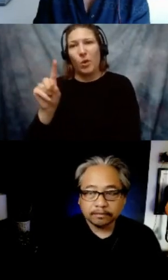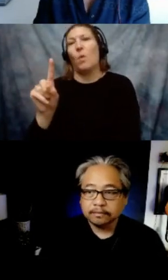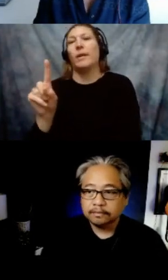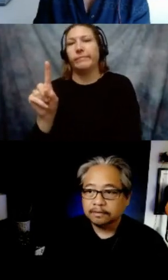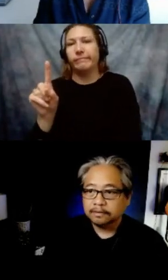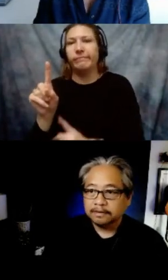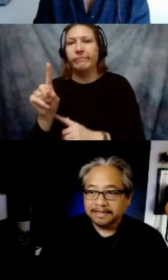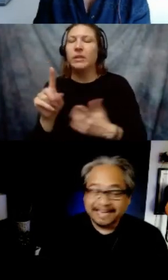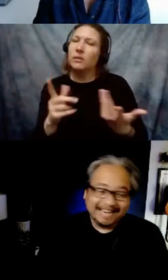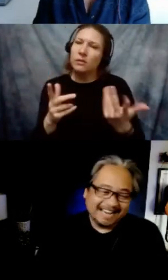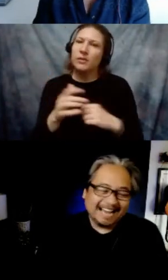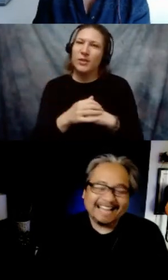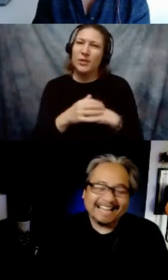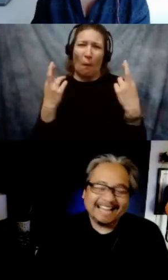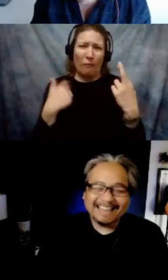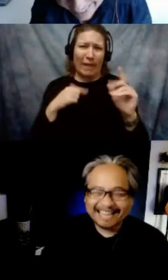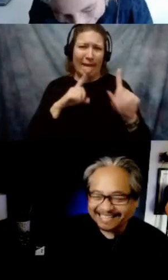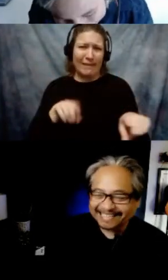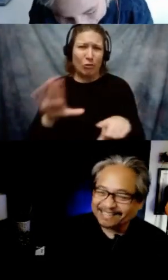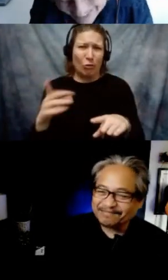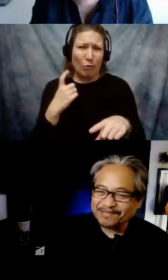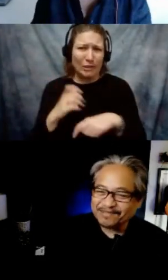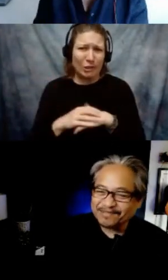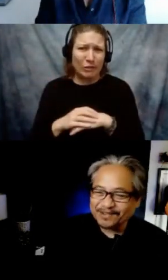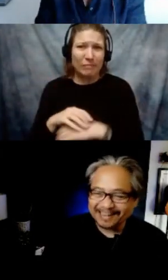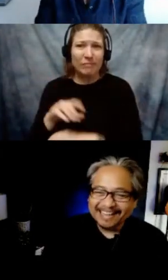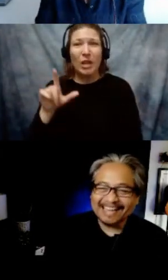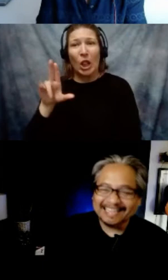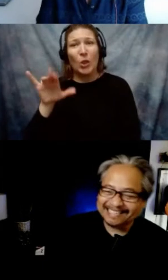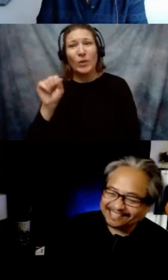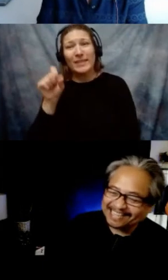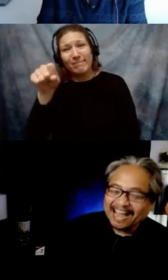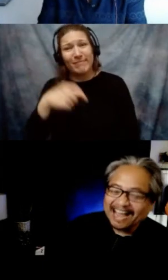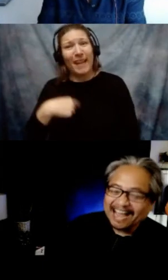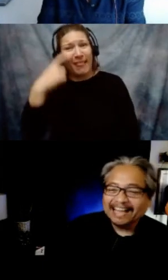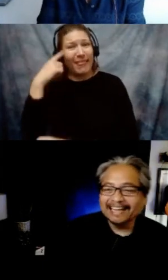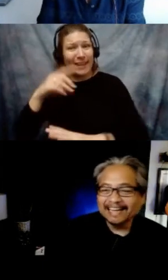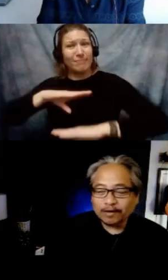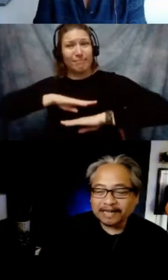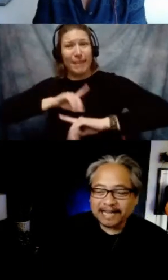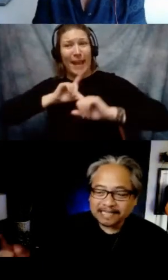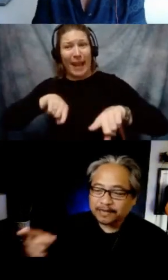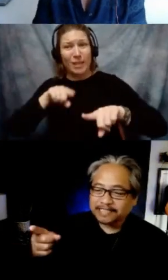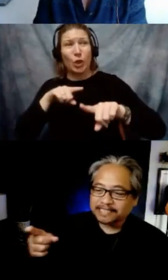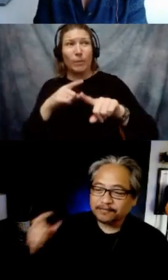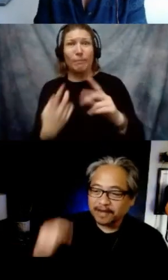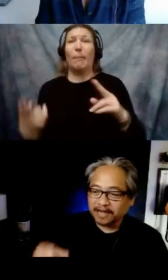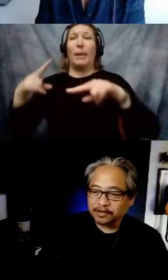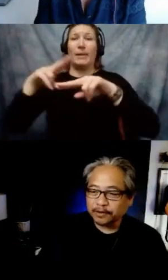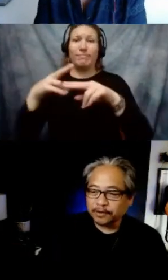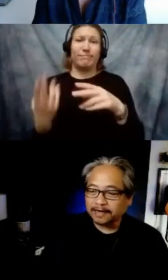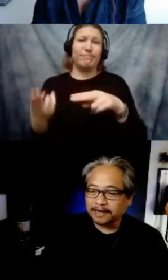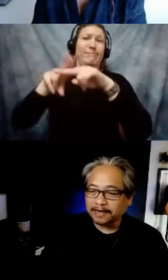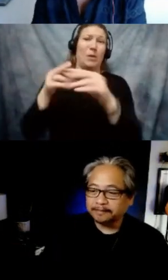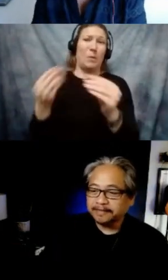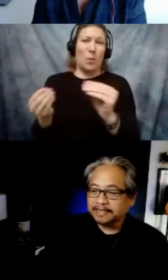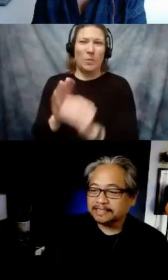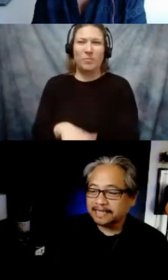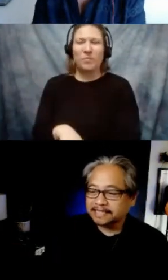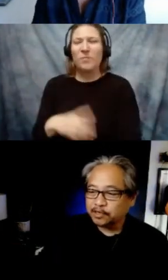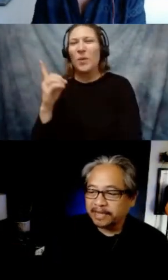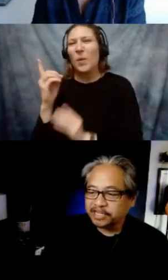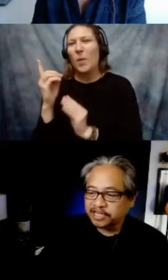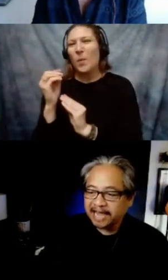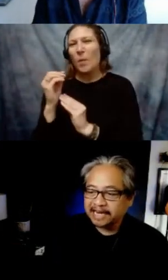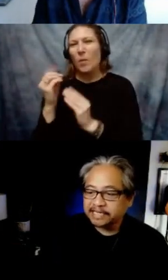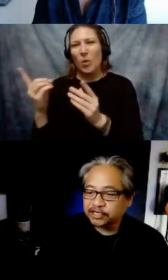Susie. One last question from Anu. Yeah. She's asking, you mentioned adding additional textual descriptions for visually loaded